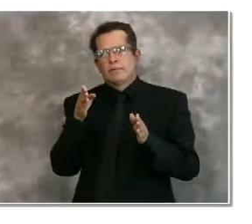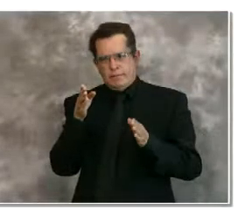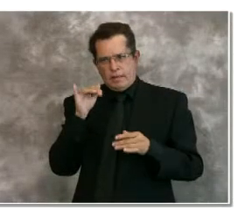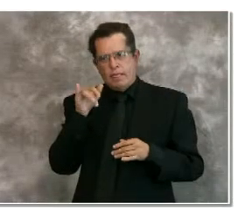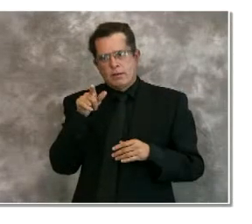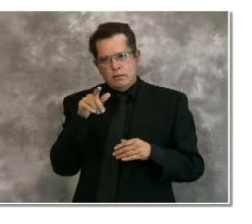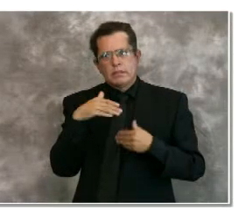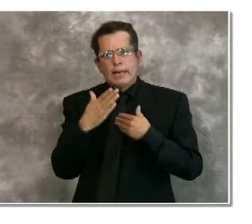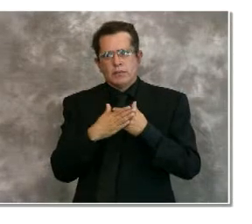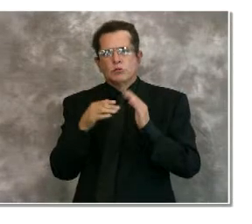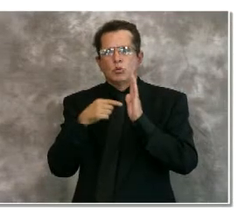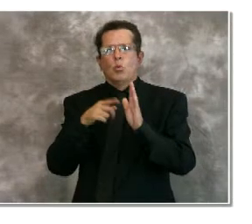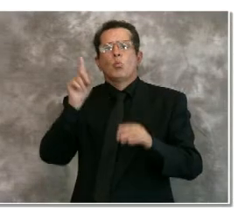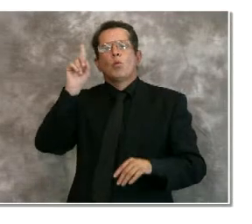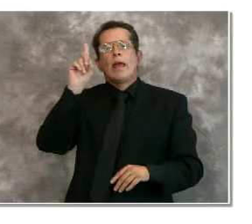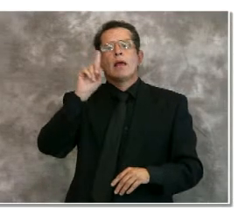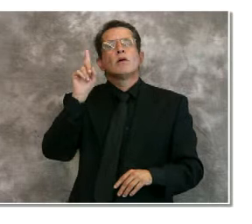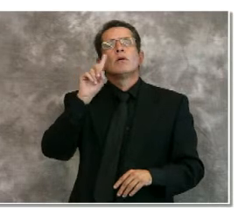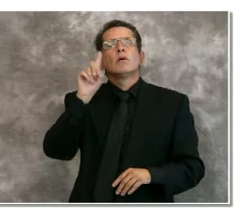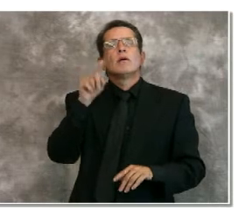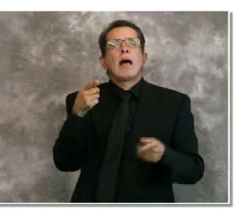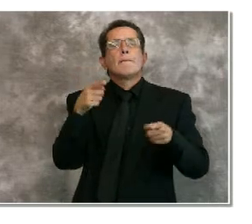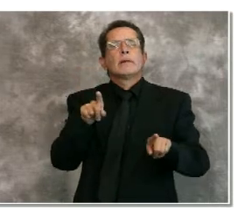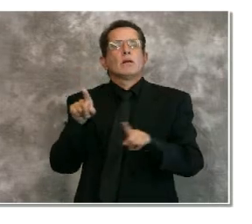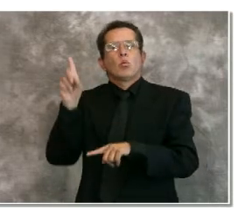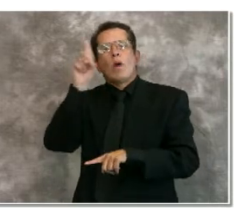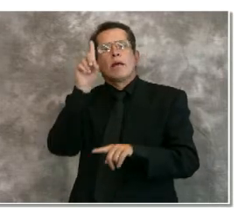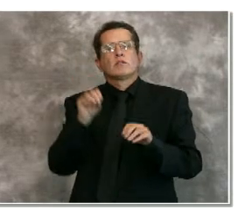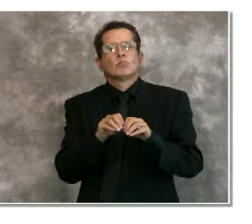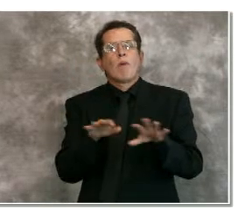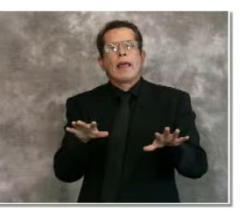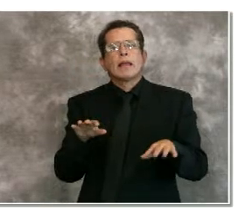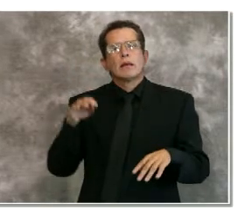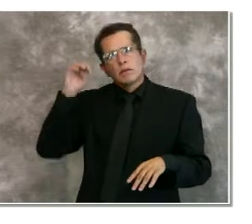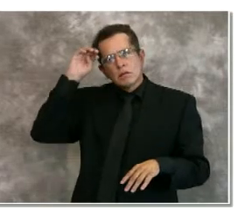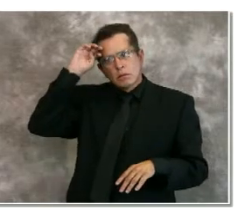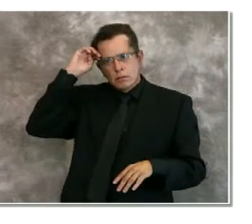There you go. So these are